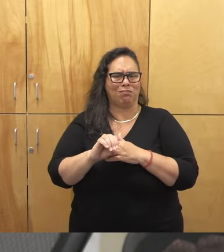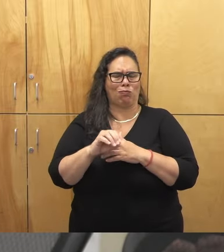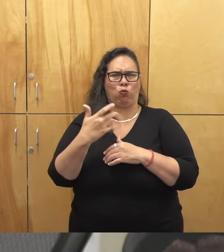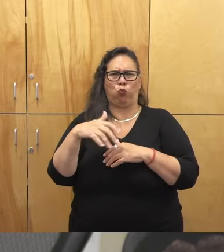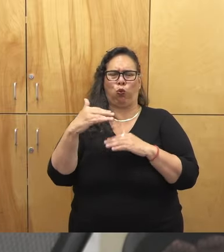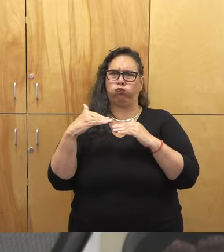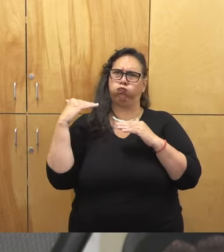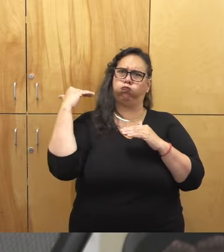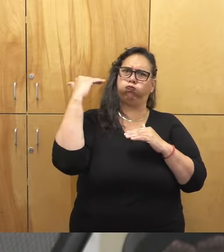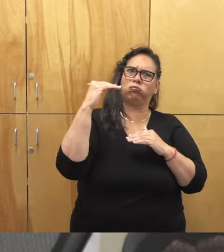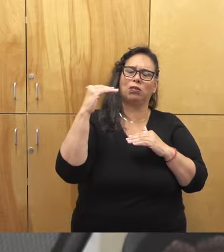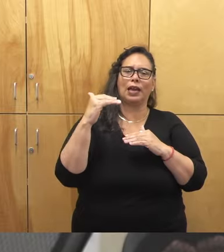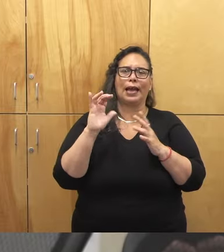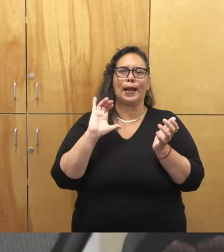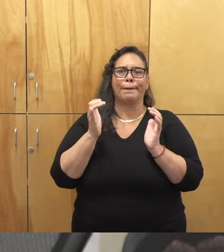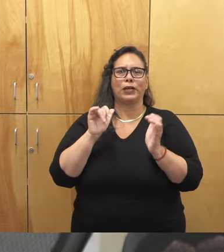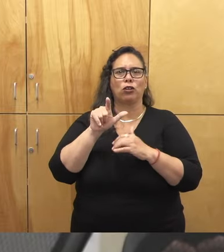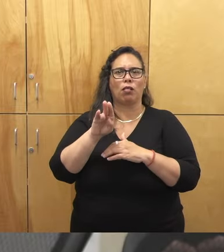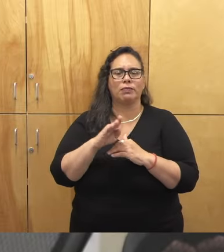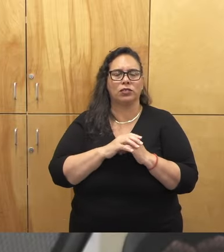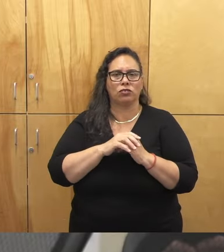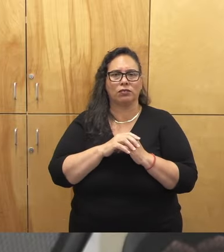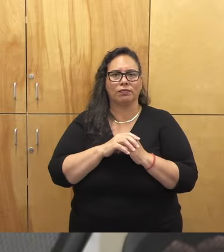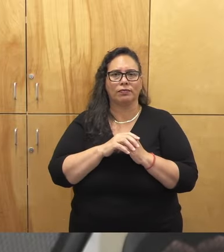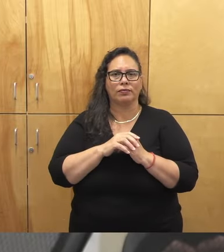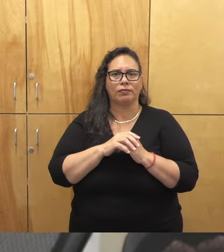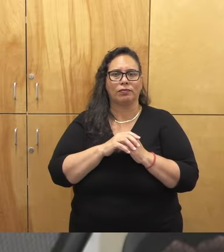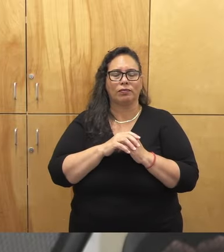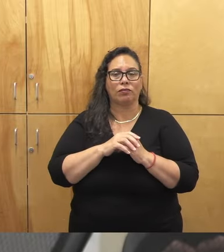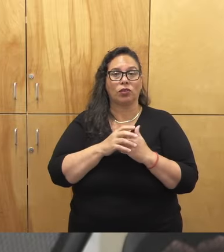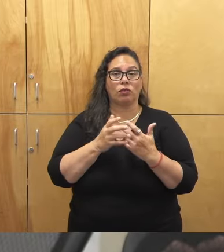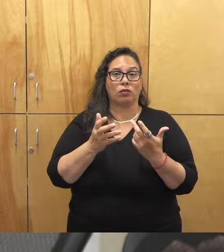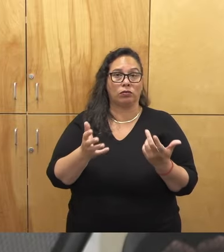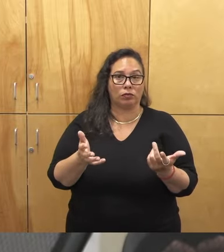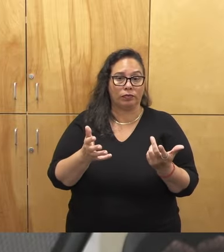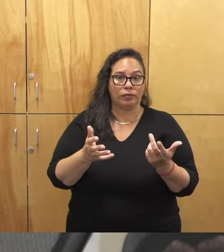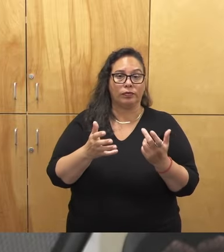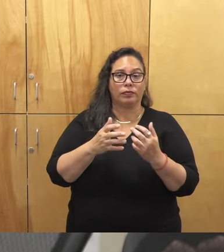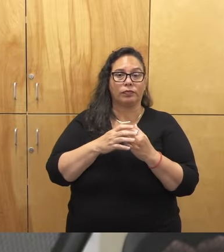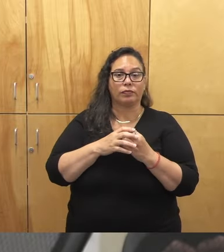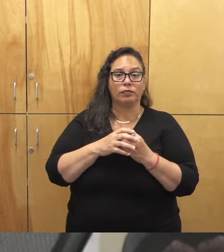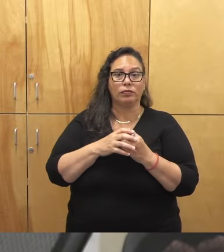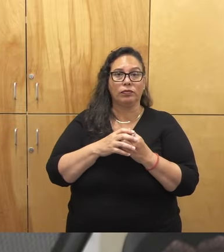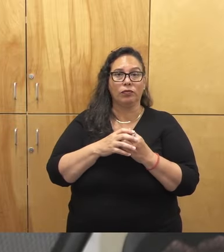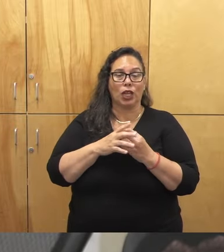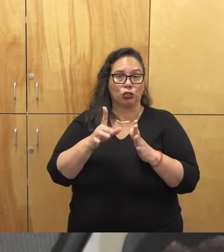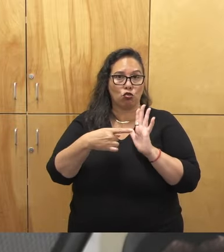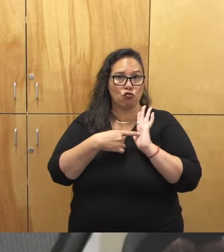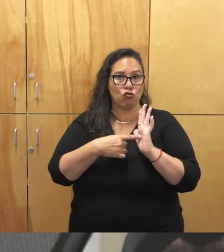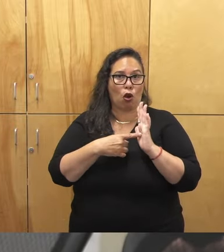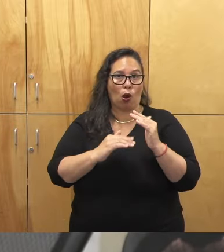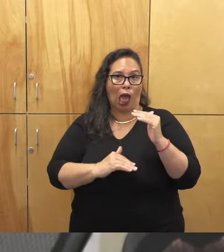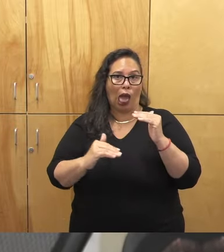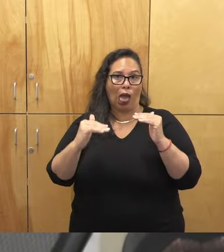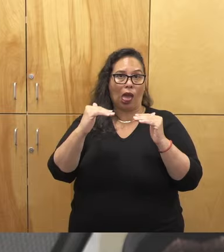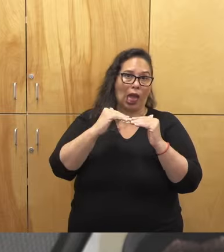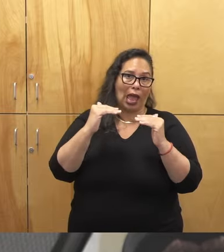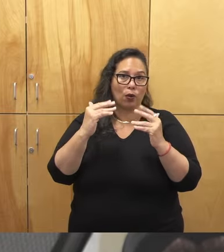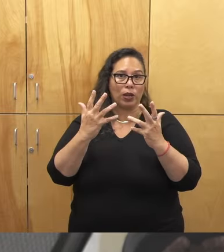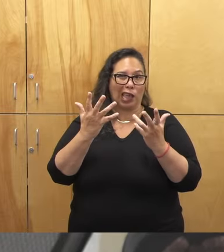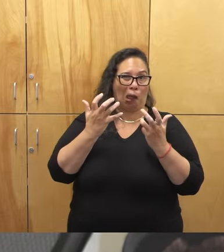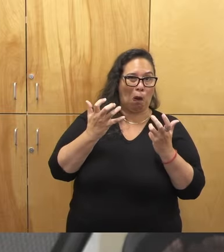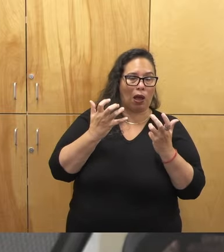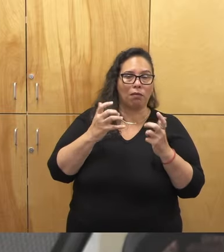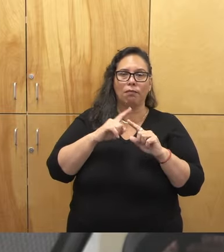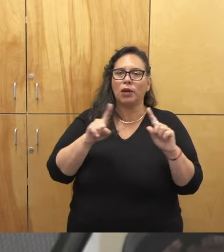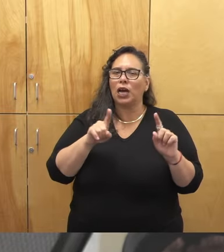English learners here in Long Beach. And so you have, you know, shown an equity flashlight on that, but what is the